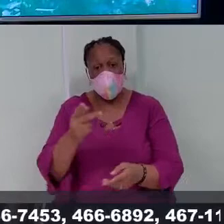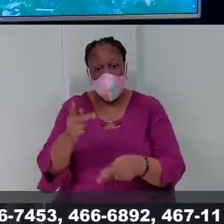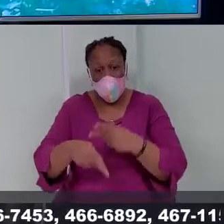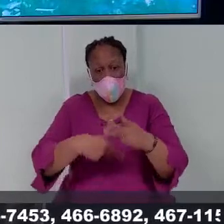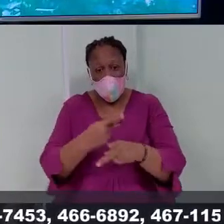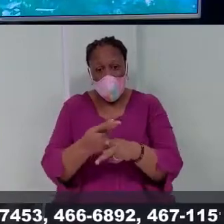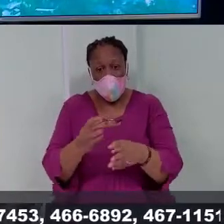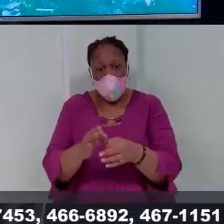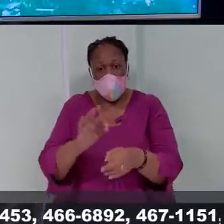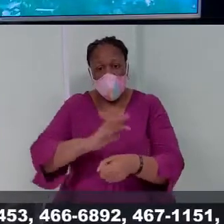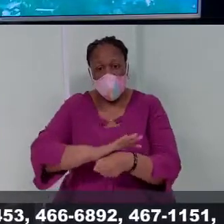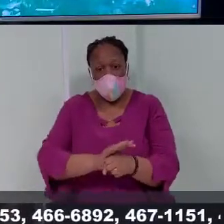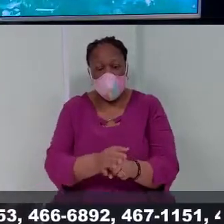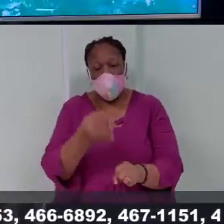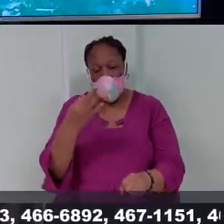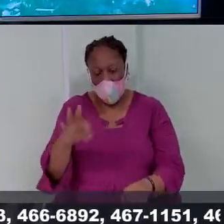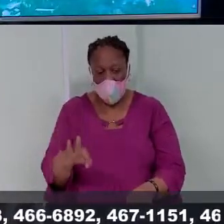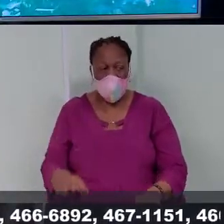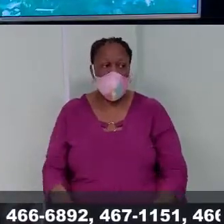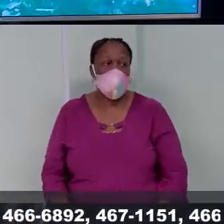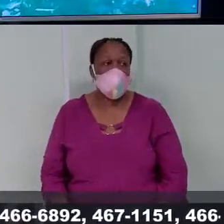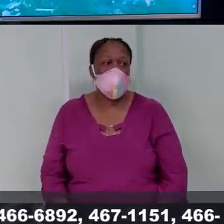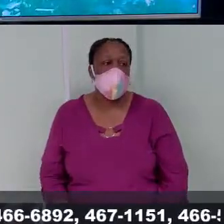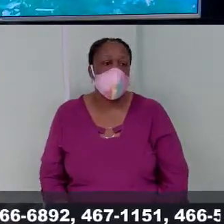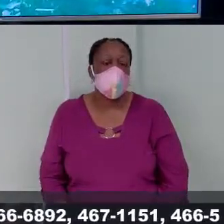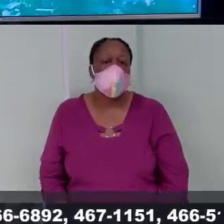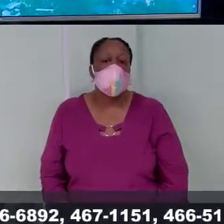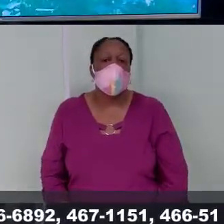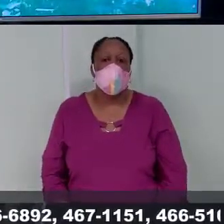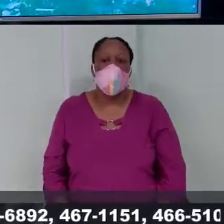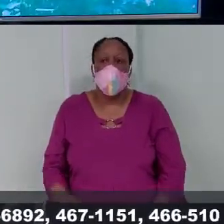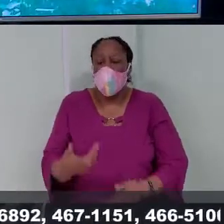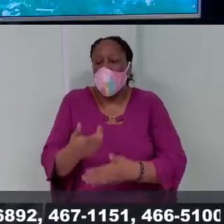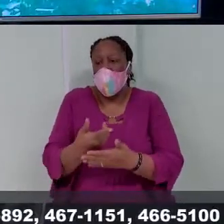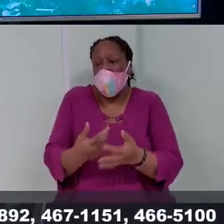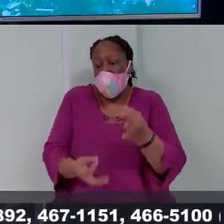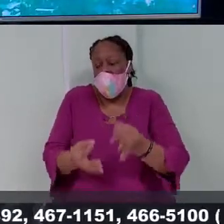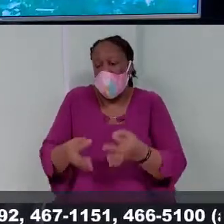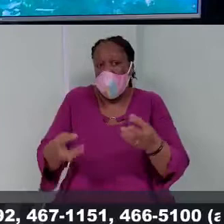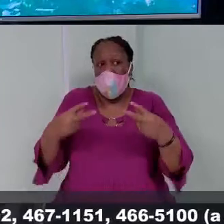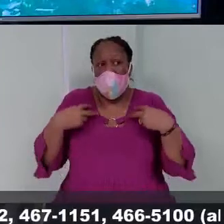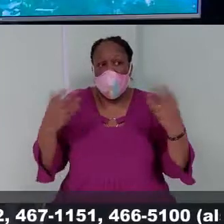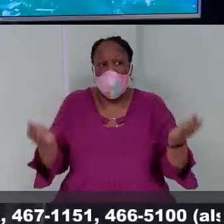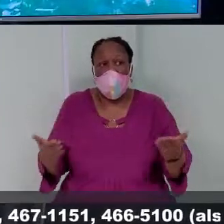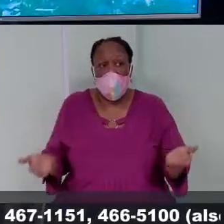in response? What would the extra measures be?